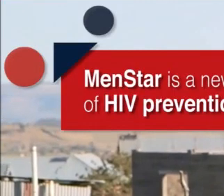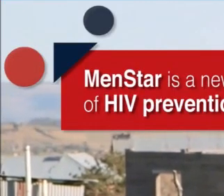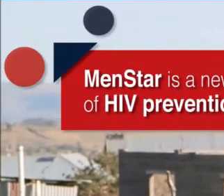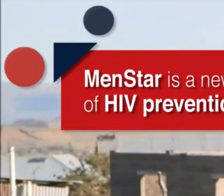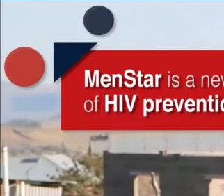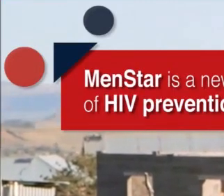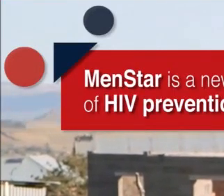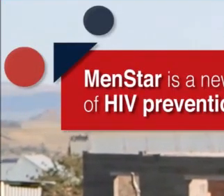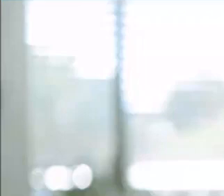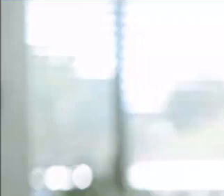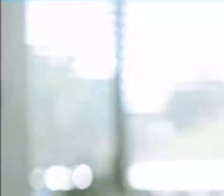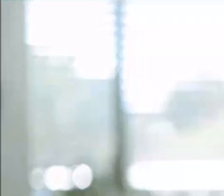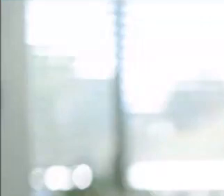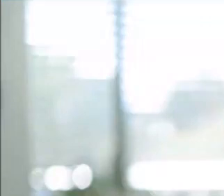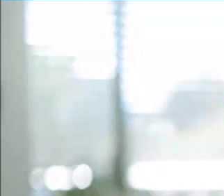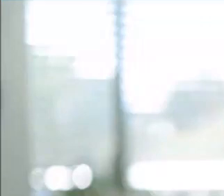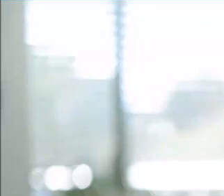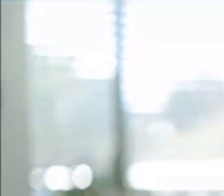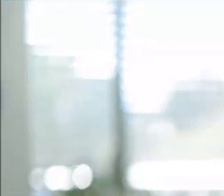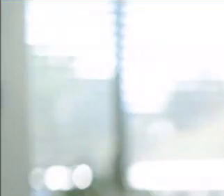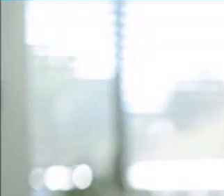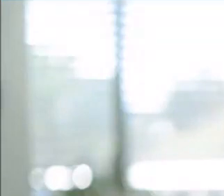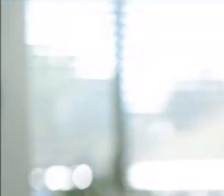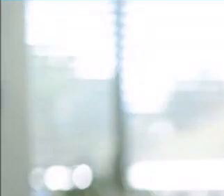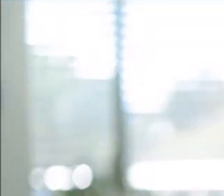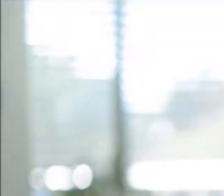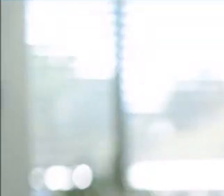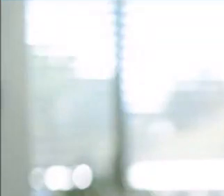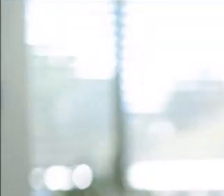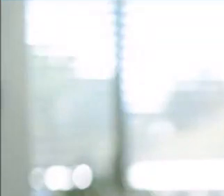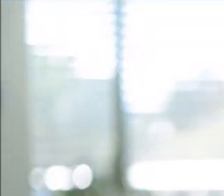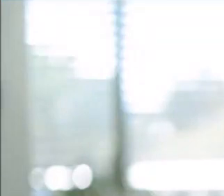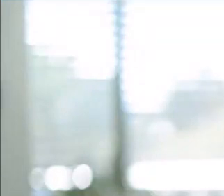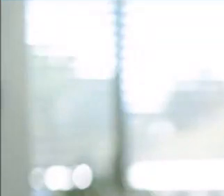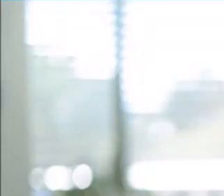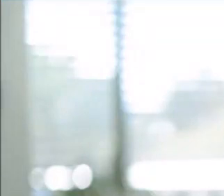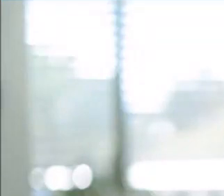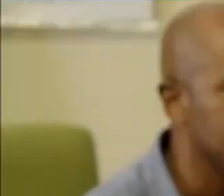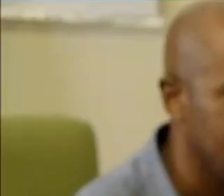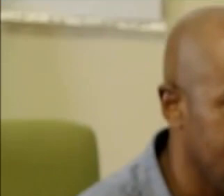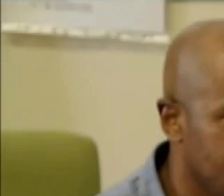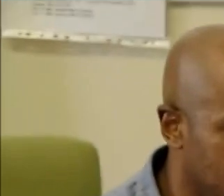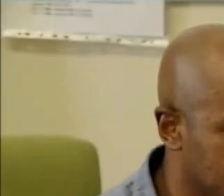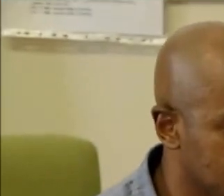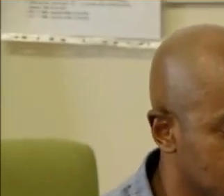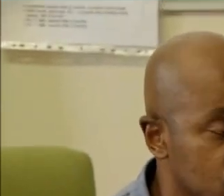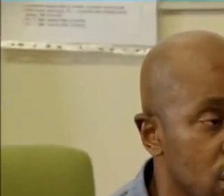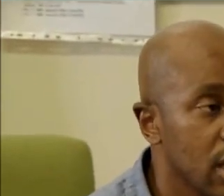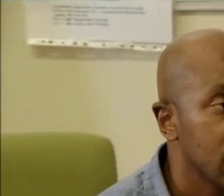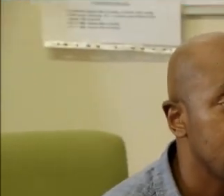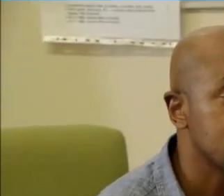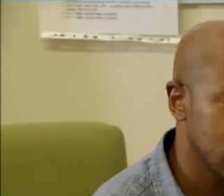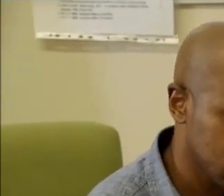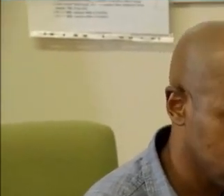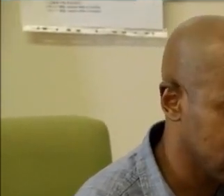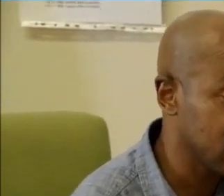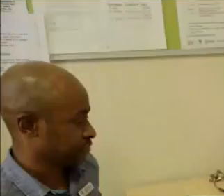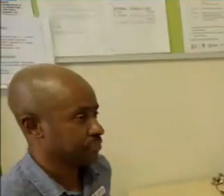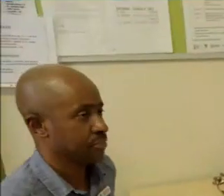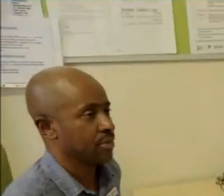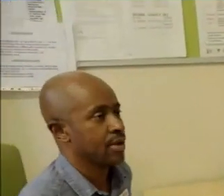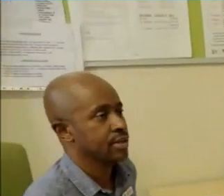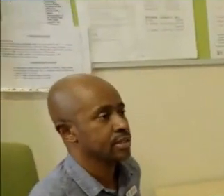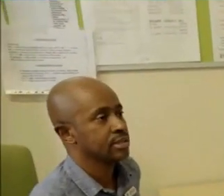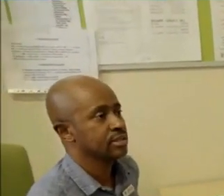Working with men is absolutely critical if we're going to end the HIV epidemic by 2030. Men are